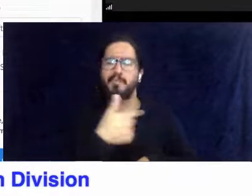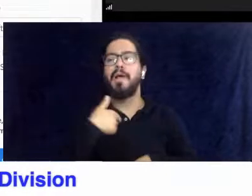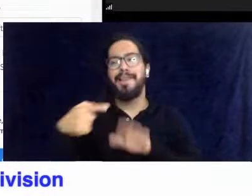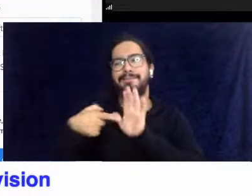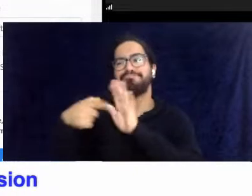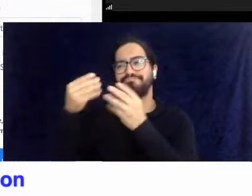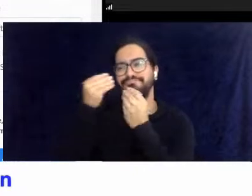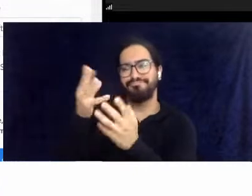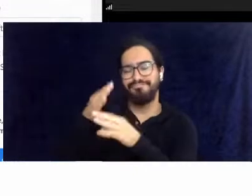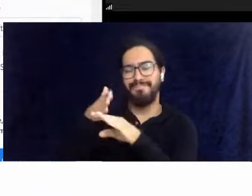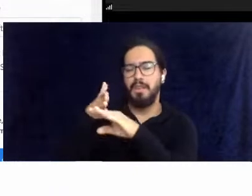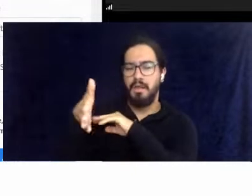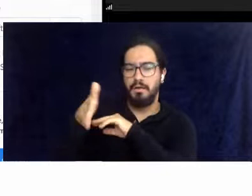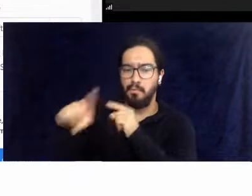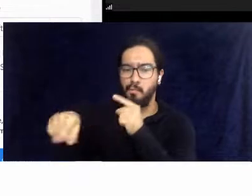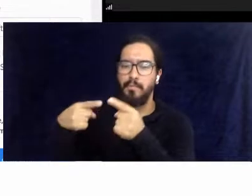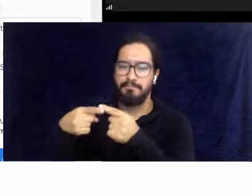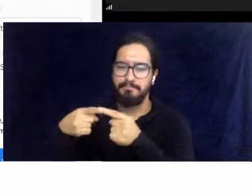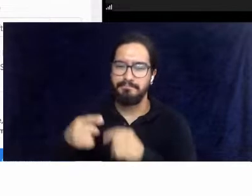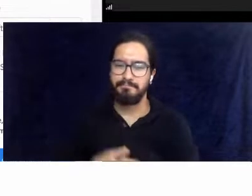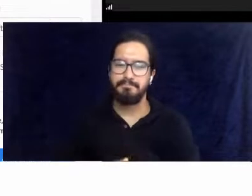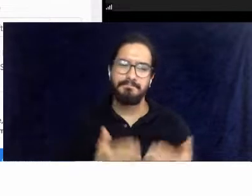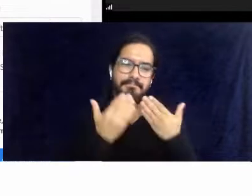you should move forward. Thank you so much.